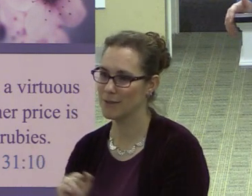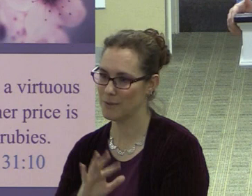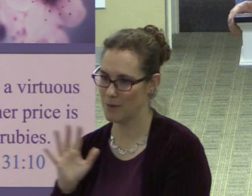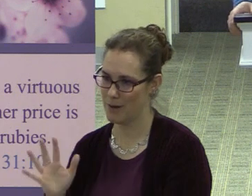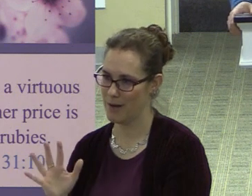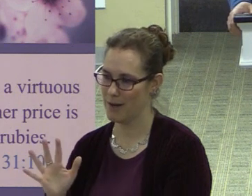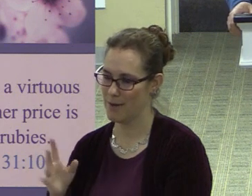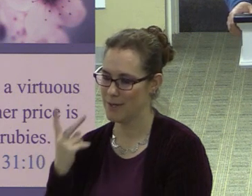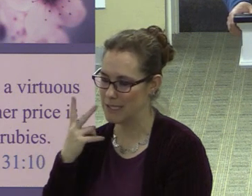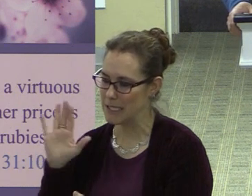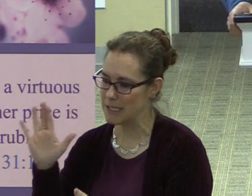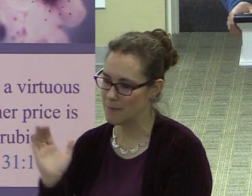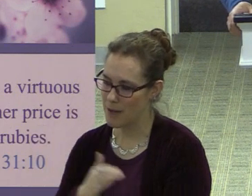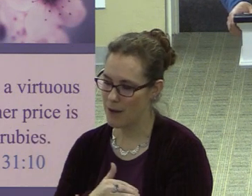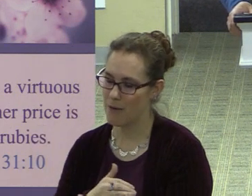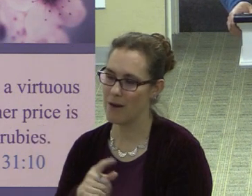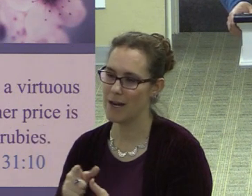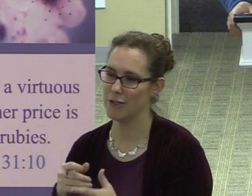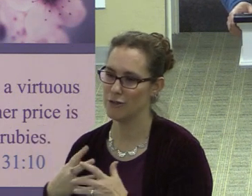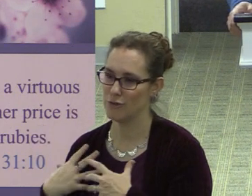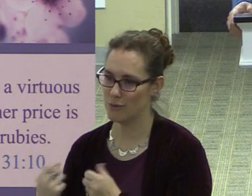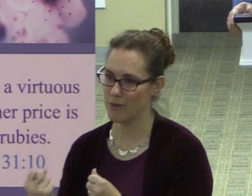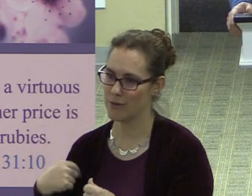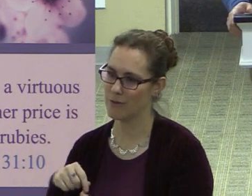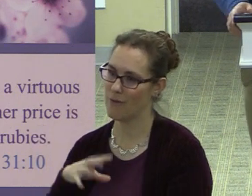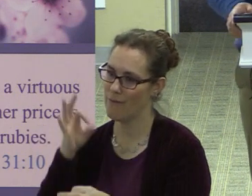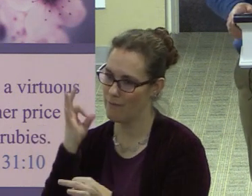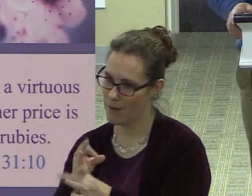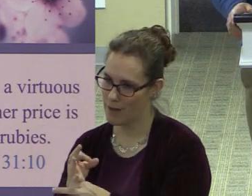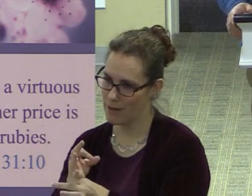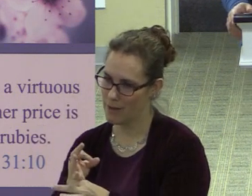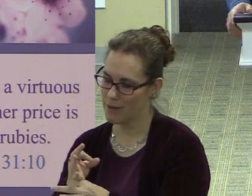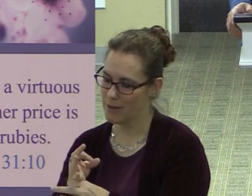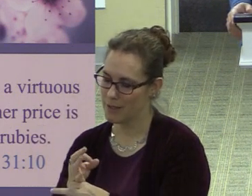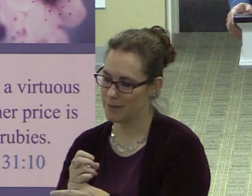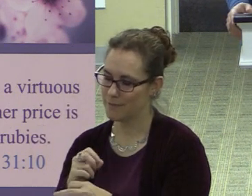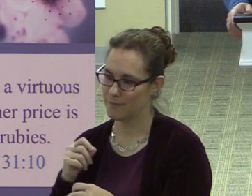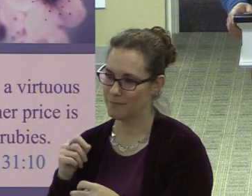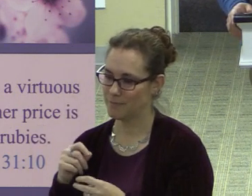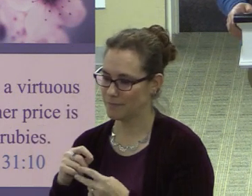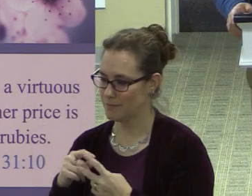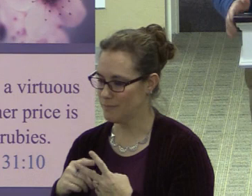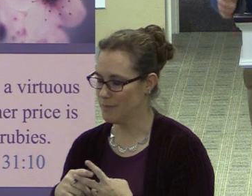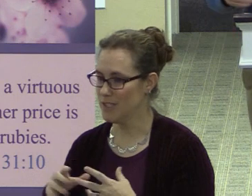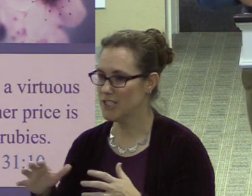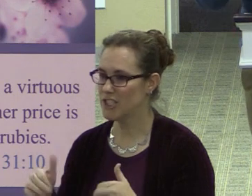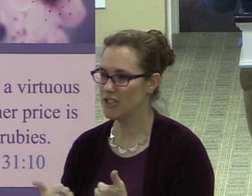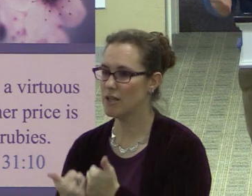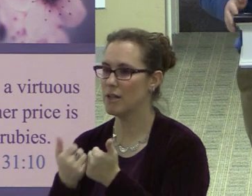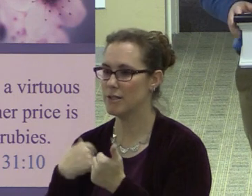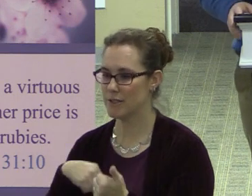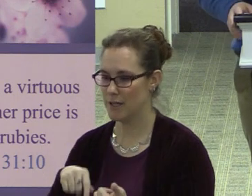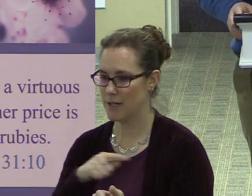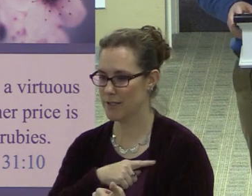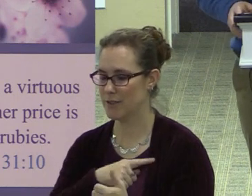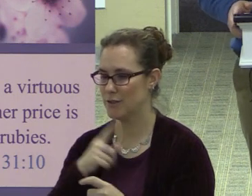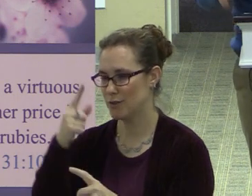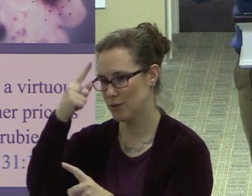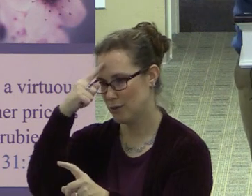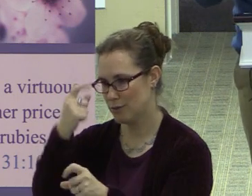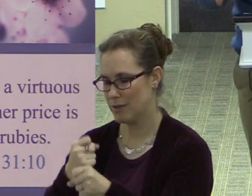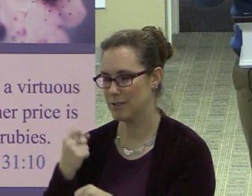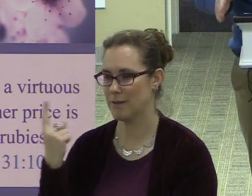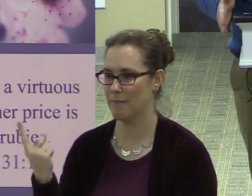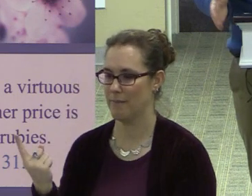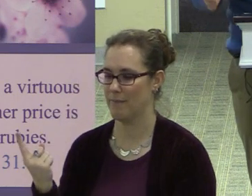strengthens our faith. So he does it, secondly, puts us in a Belzaphon to challenge us to trust him. He puts